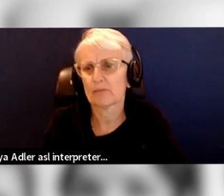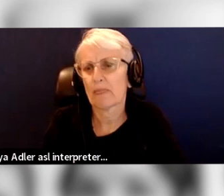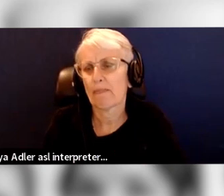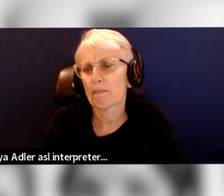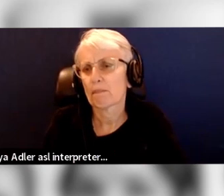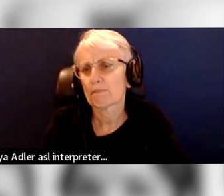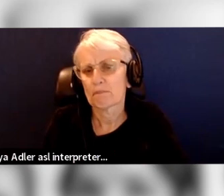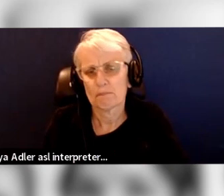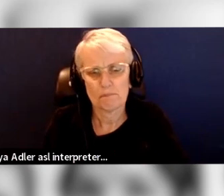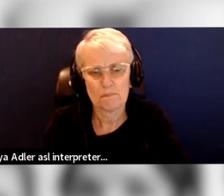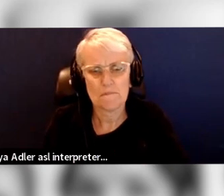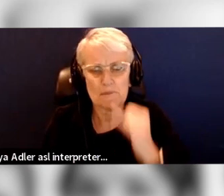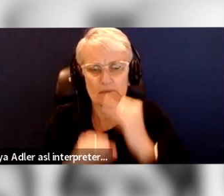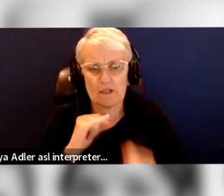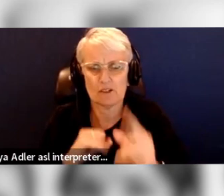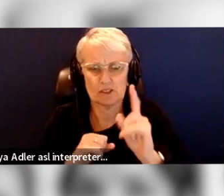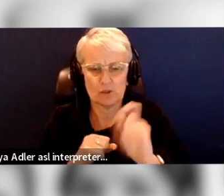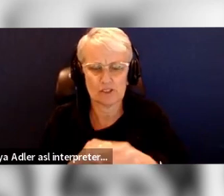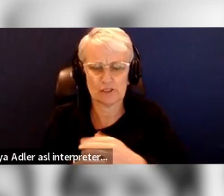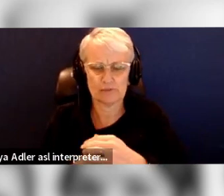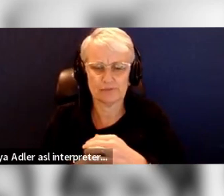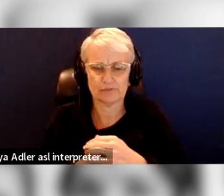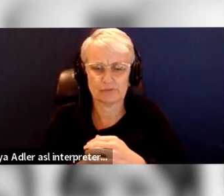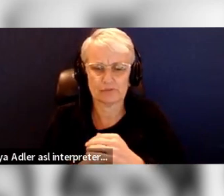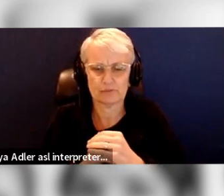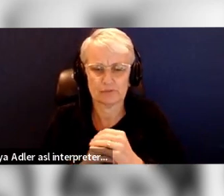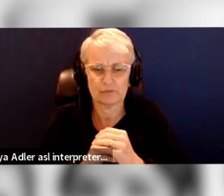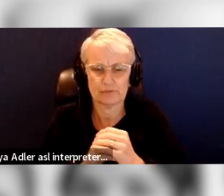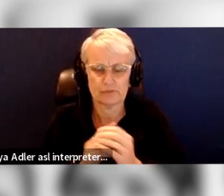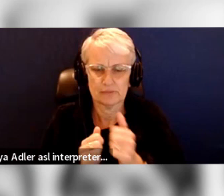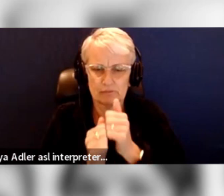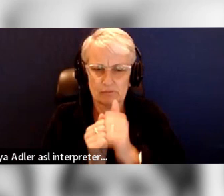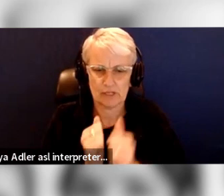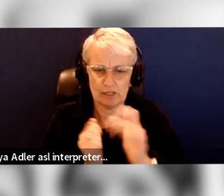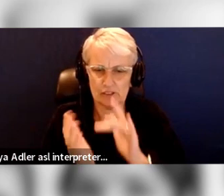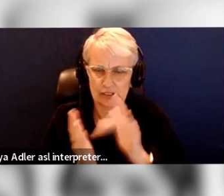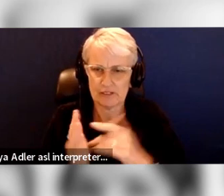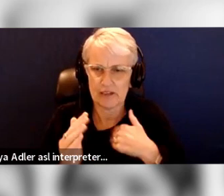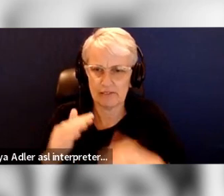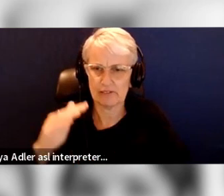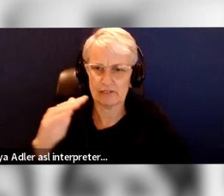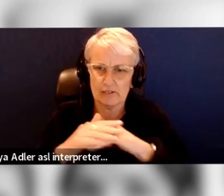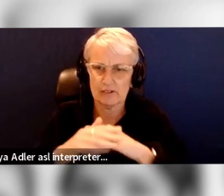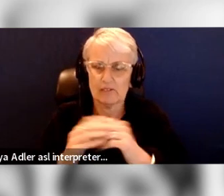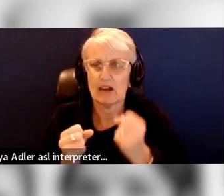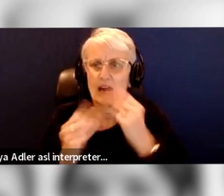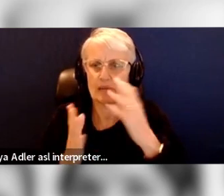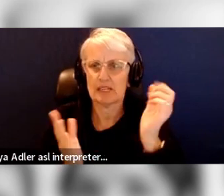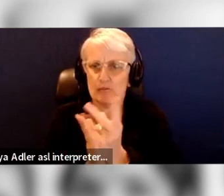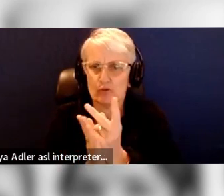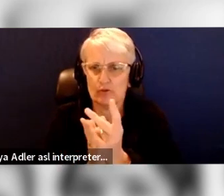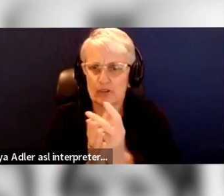Great, thank you. And the last question I'm seeing right now is asking, does each center have a cap on the number of approved